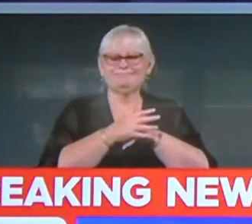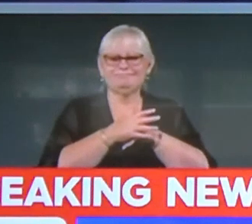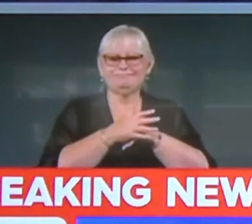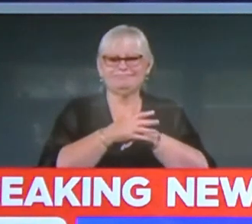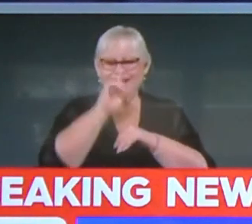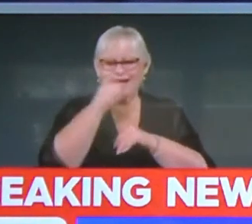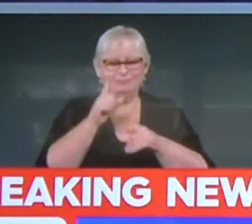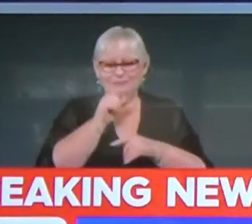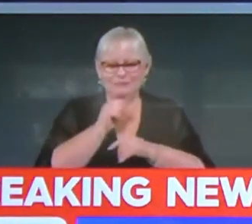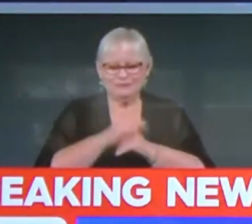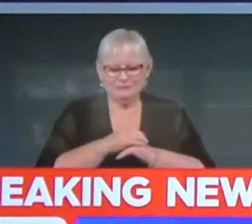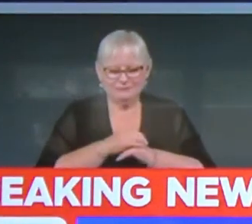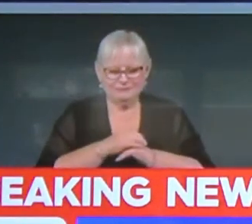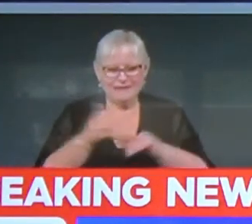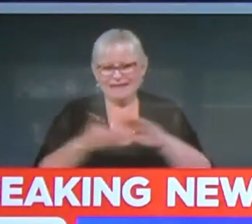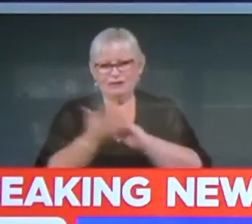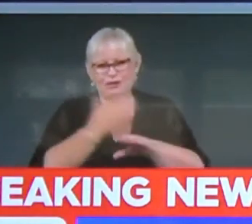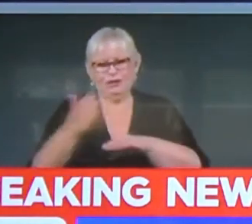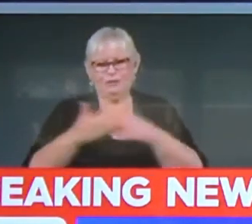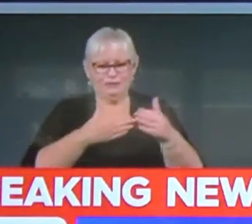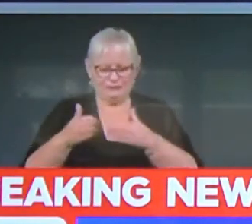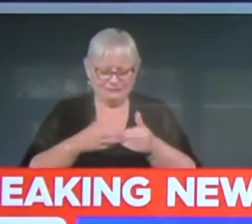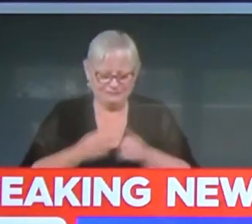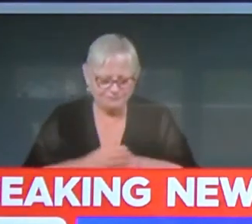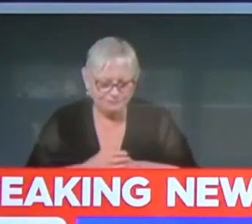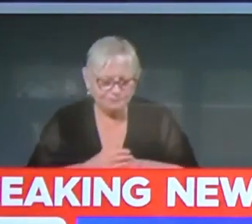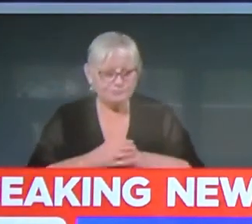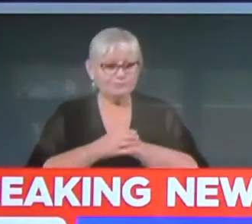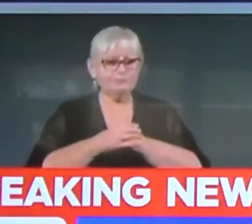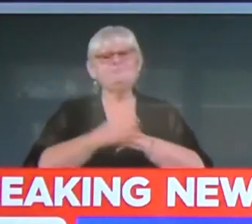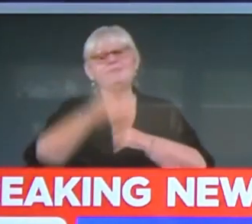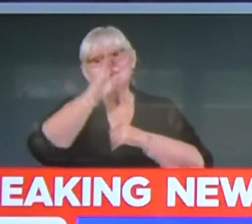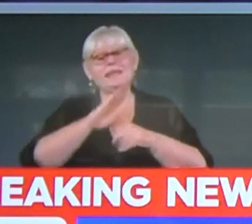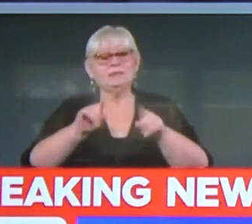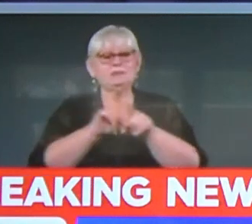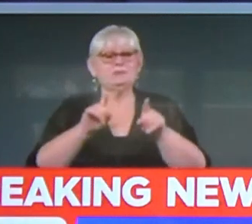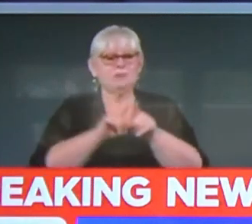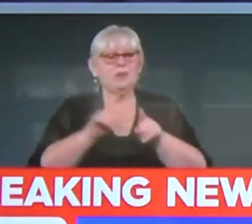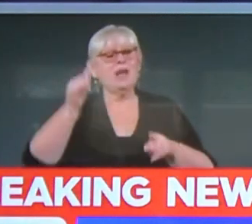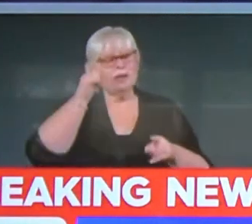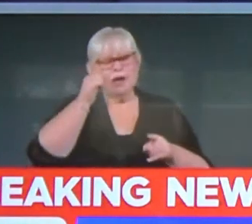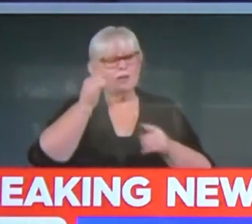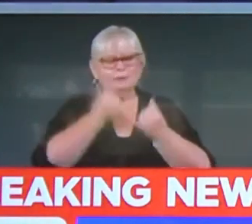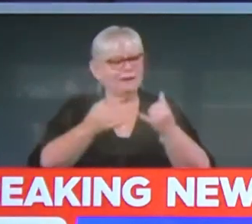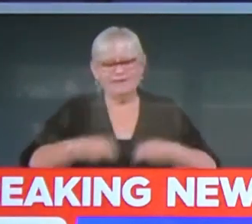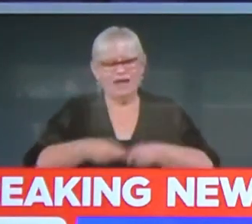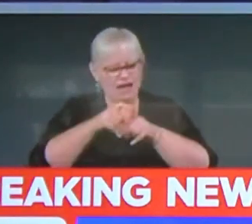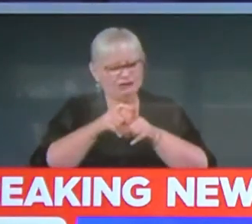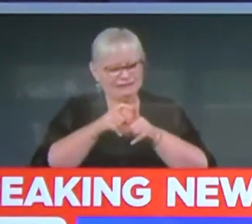won't be possible under these new arrangements. And sadly also, and I know this will be very